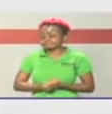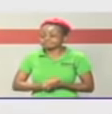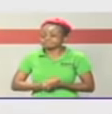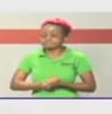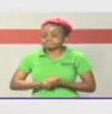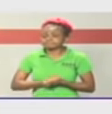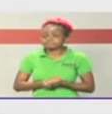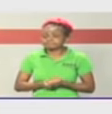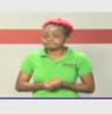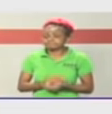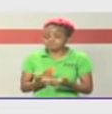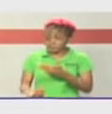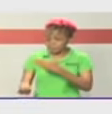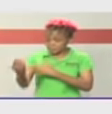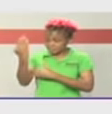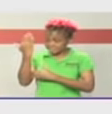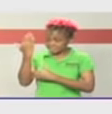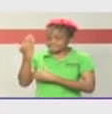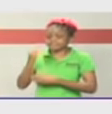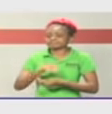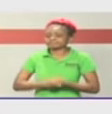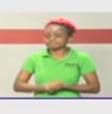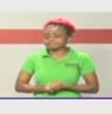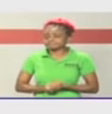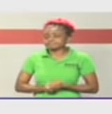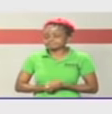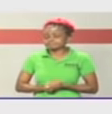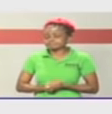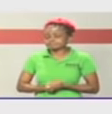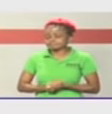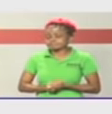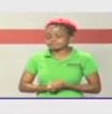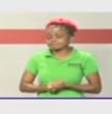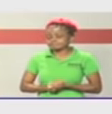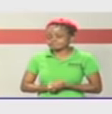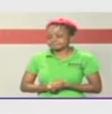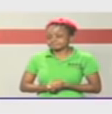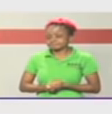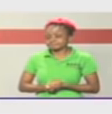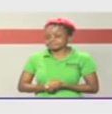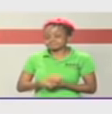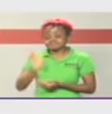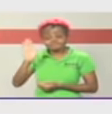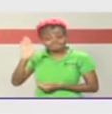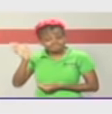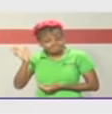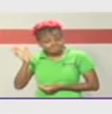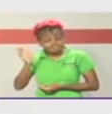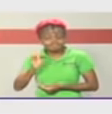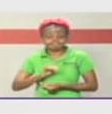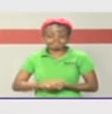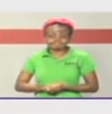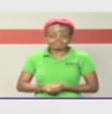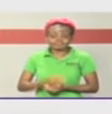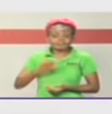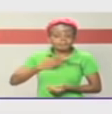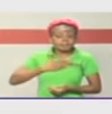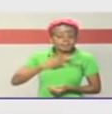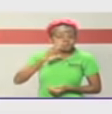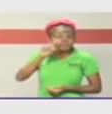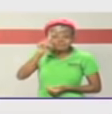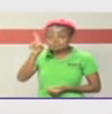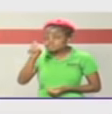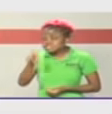Good morning. Yeah. Hello. Good day. My question is, in